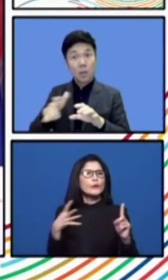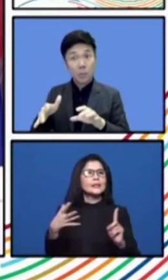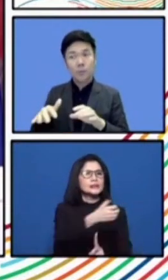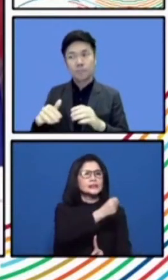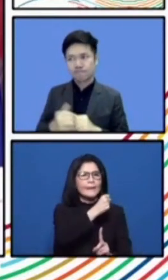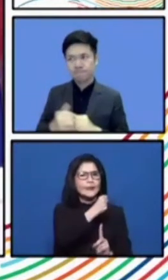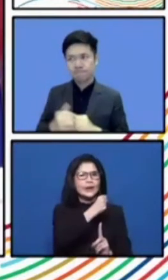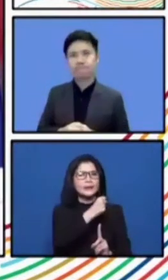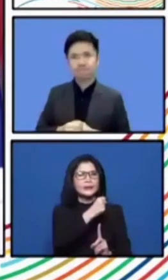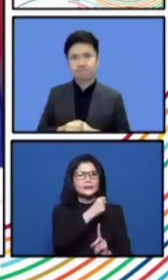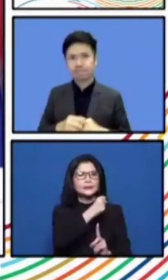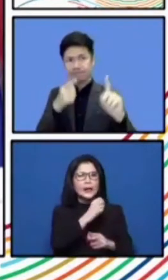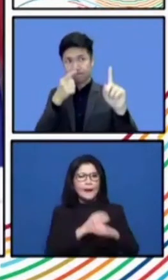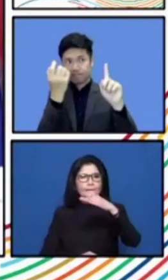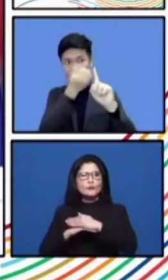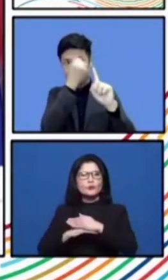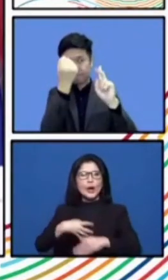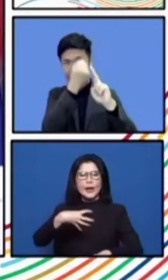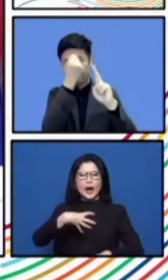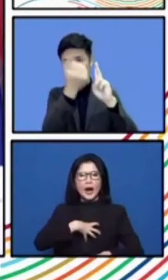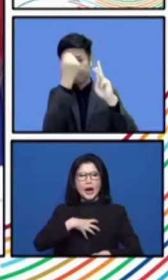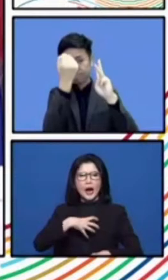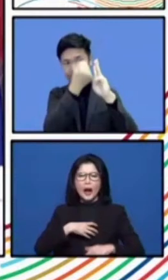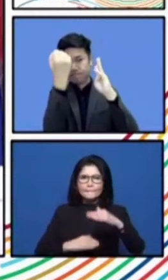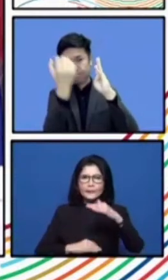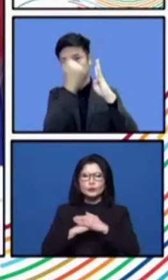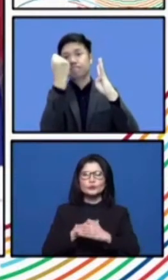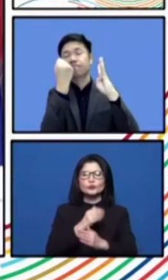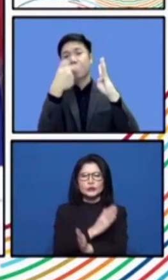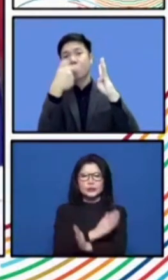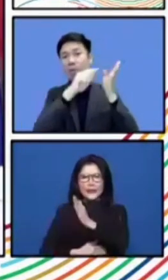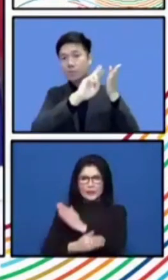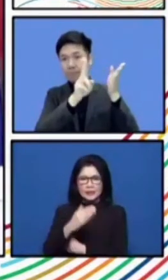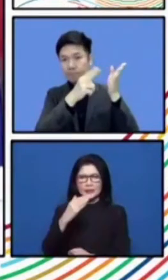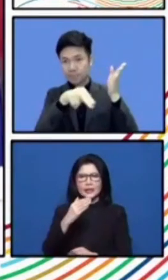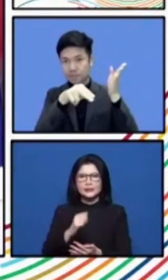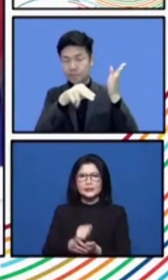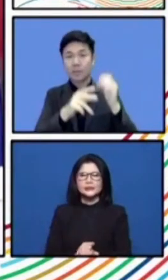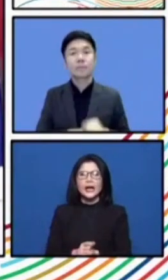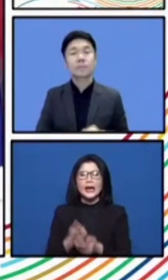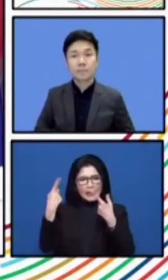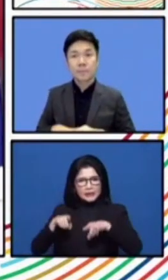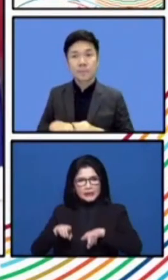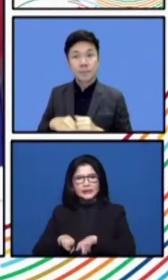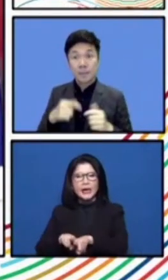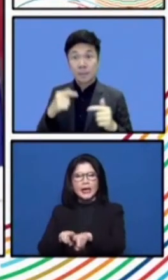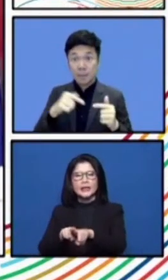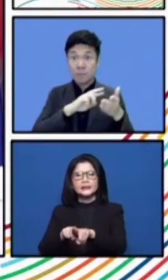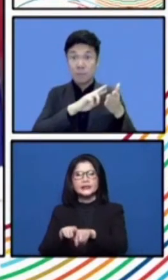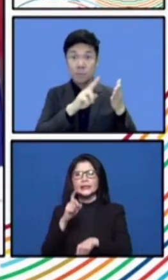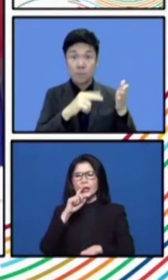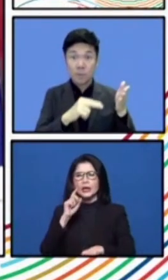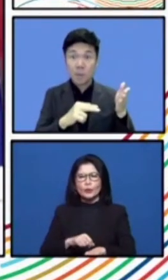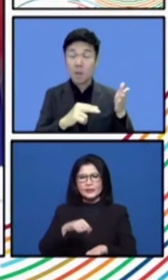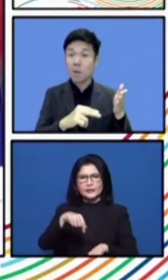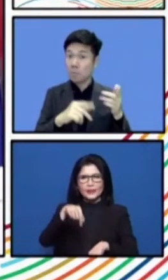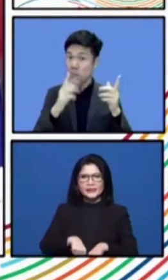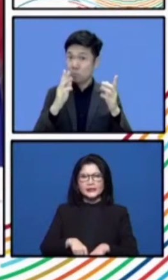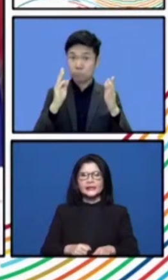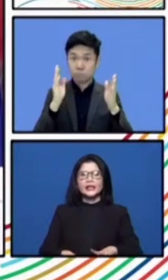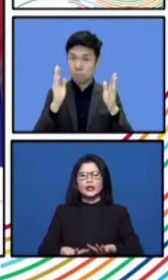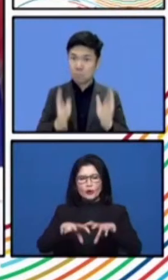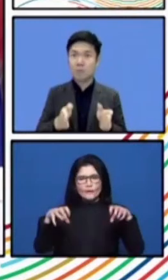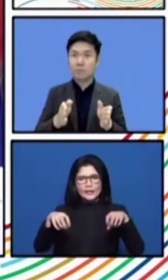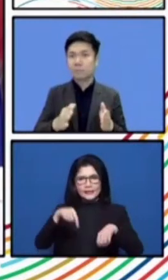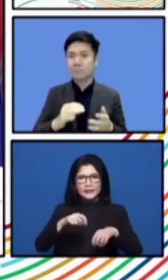prejudice to those obligation contained in the present convention that are immediately applicable according to the international